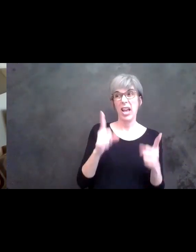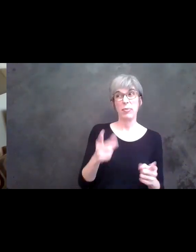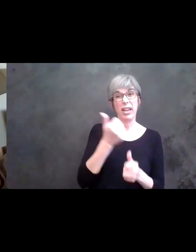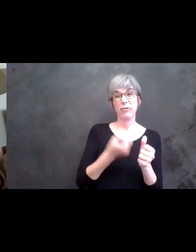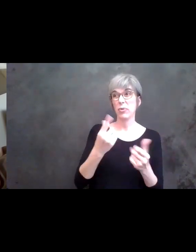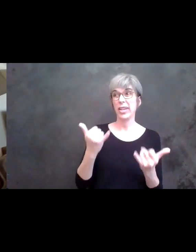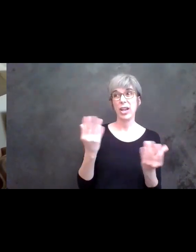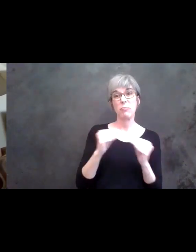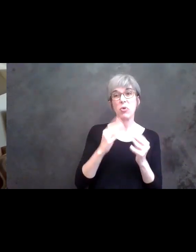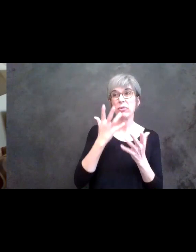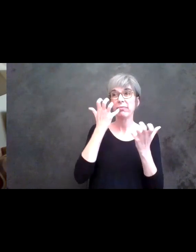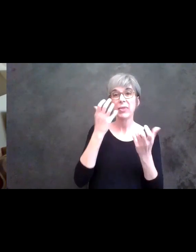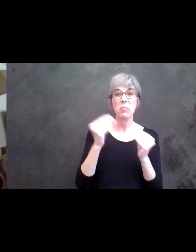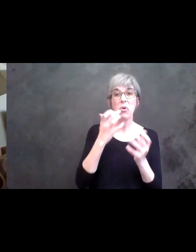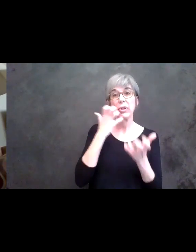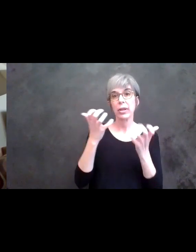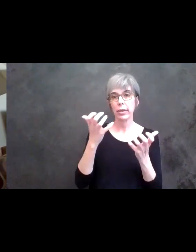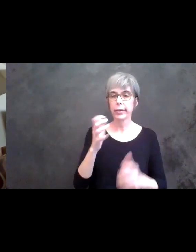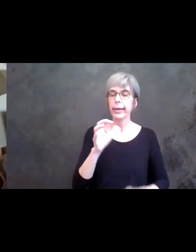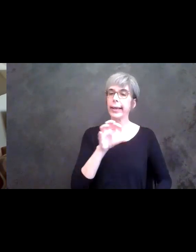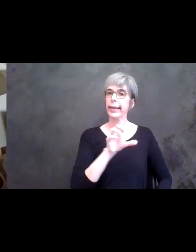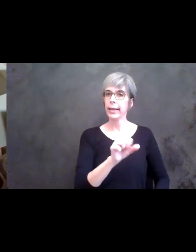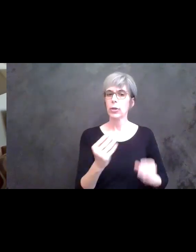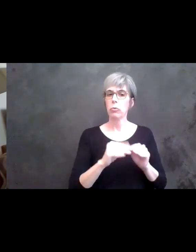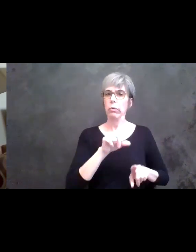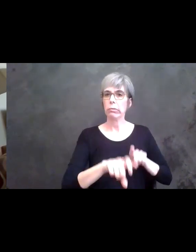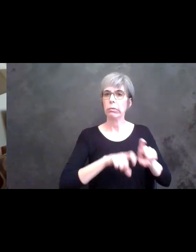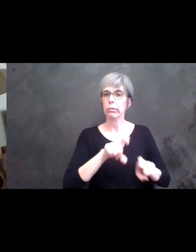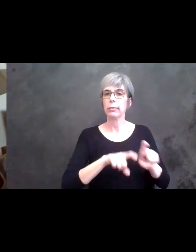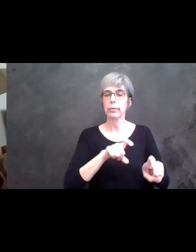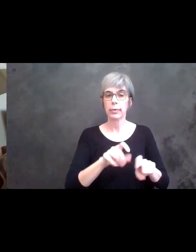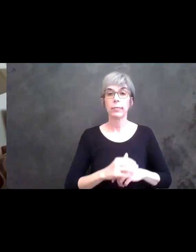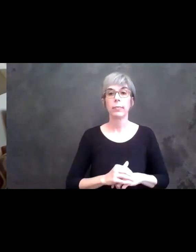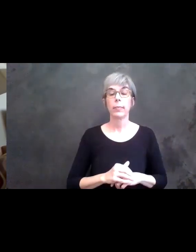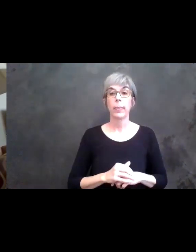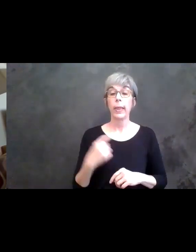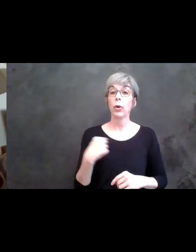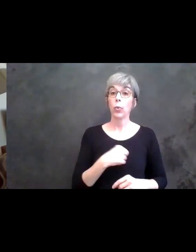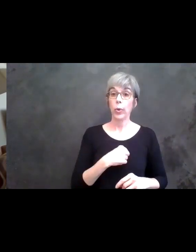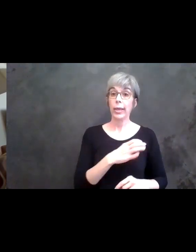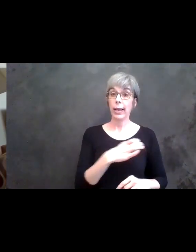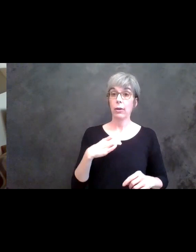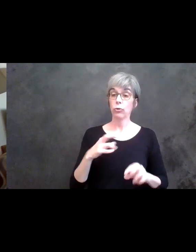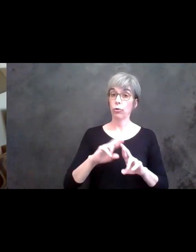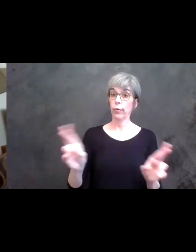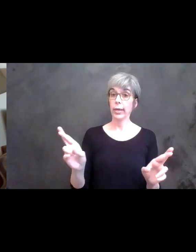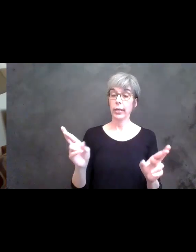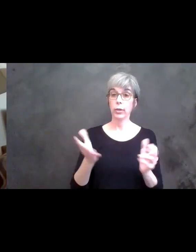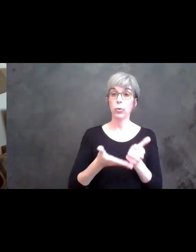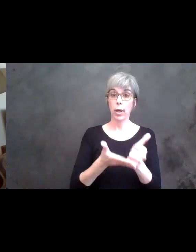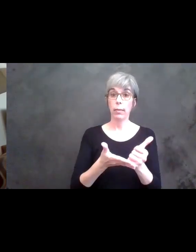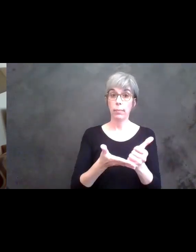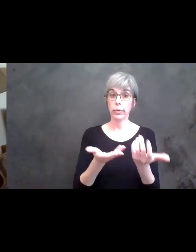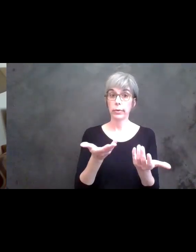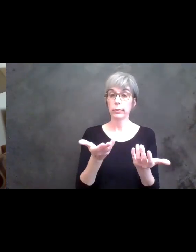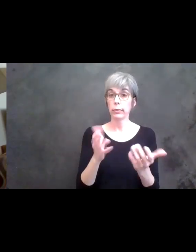The Child Abuse Council and its programs are prepared to meet the needs of our community as we begin to heal from